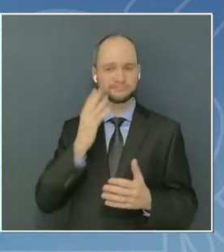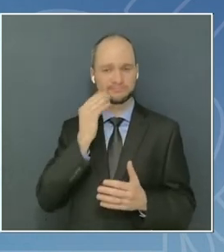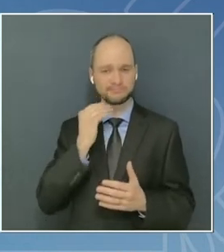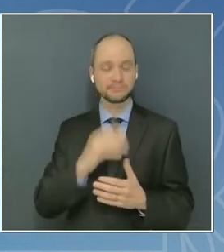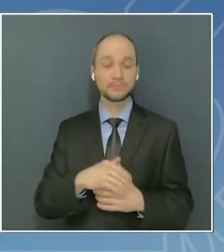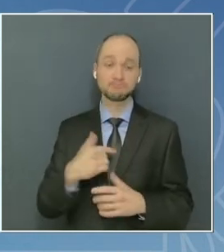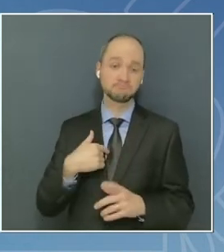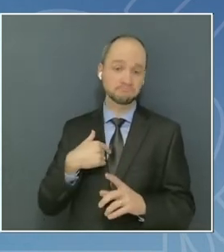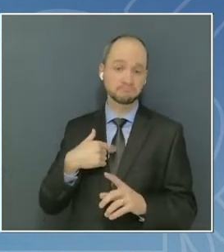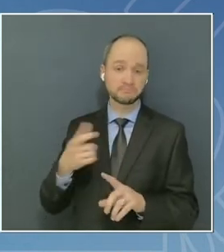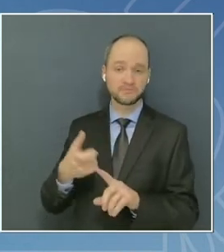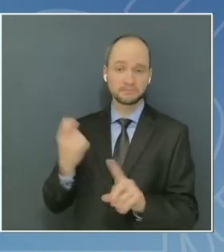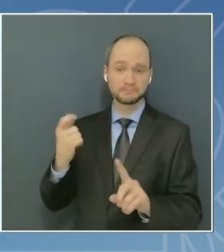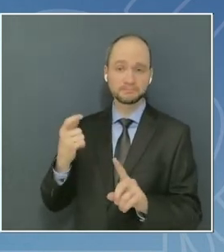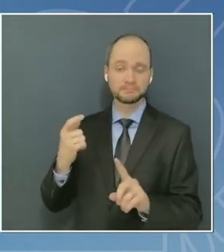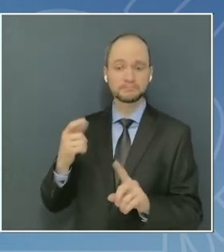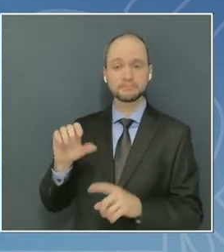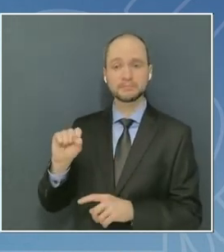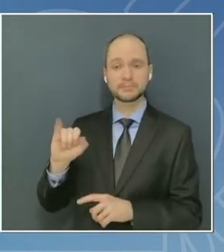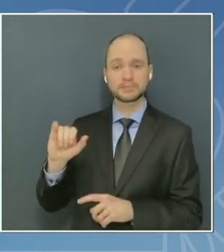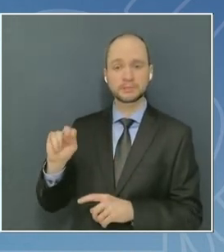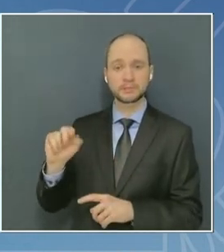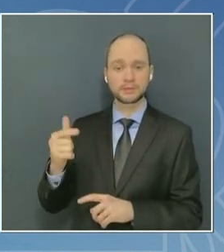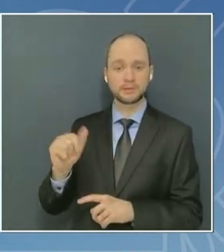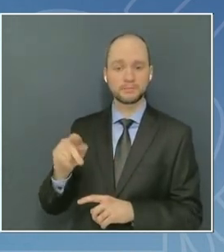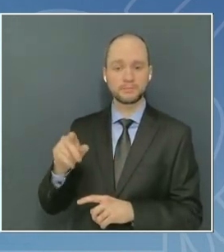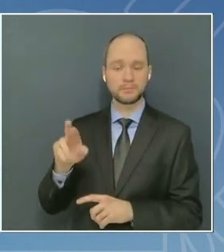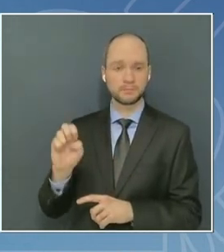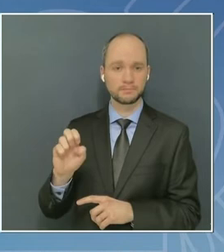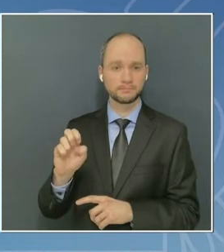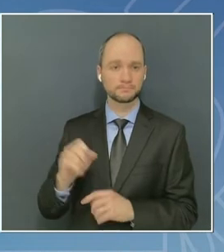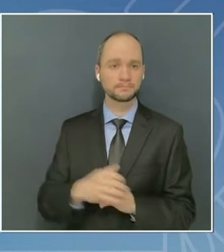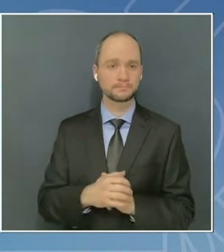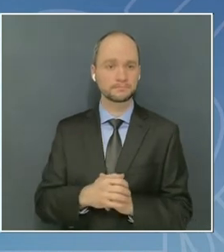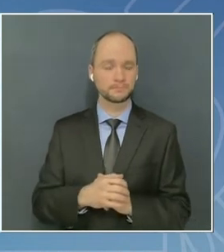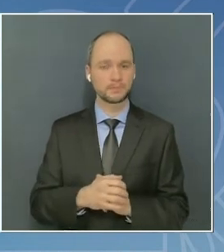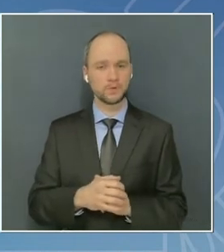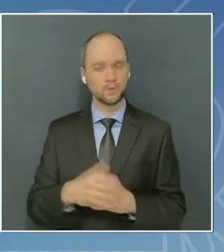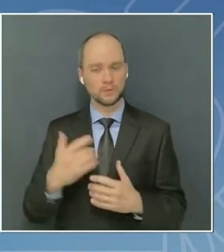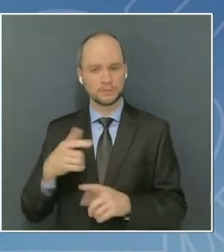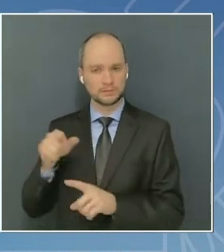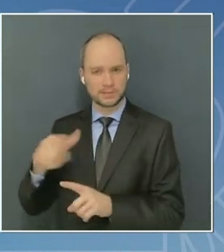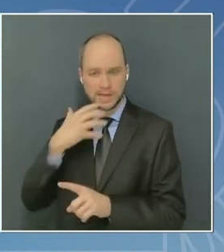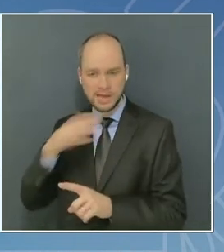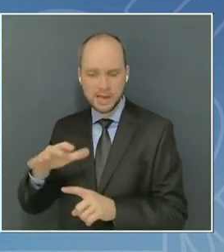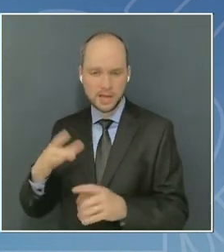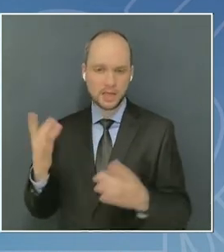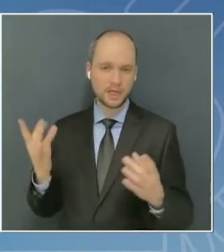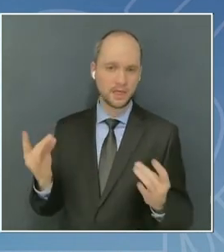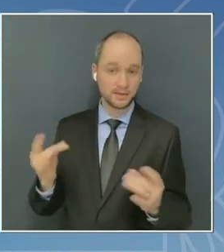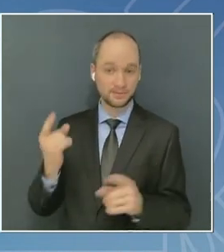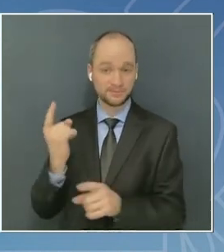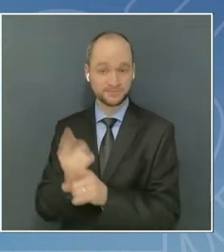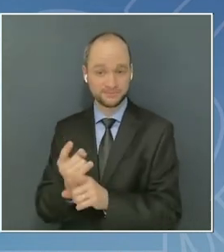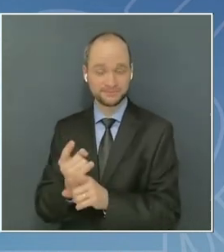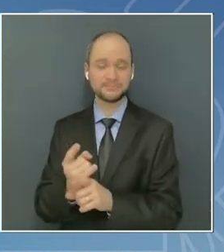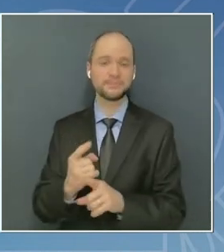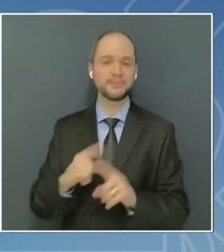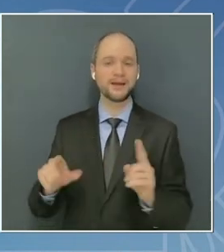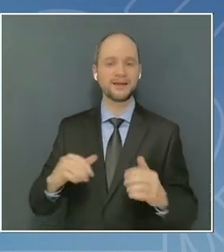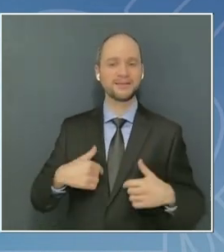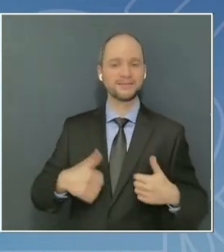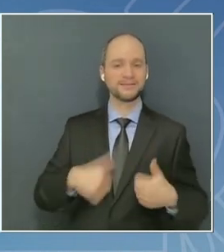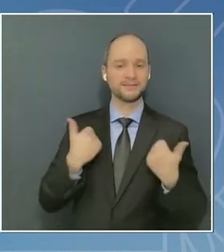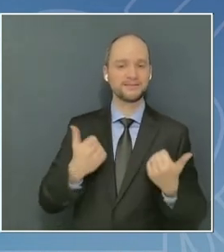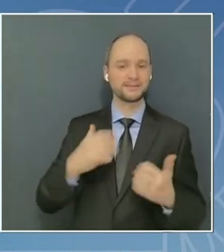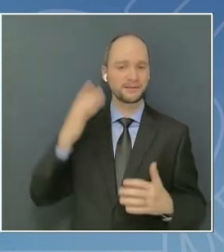Singapore. I think besides the weather, Singapore weather is very hot and humid. But, you know, I live in California, it's